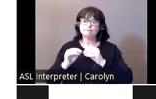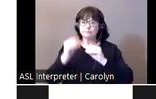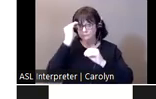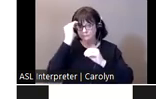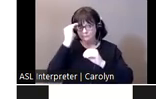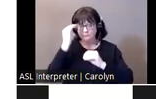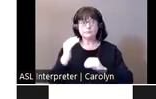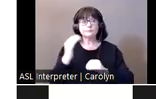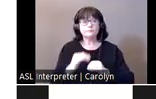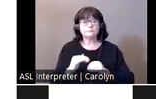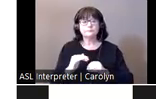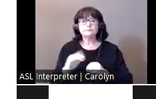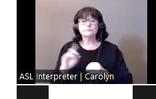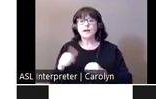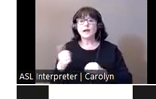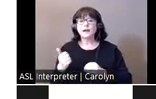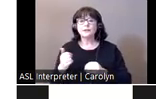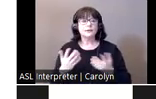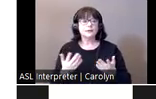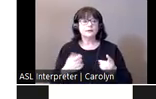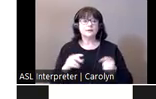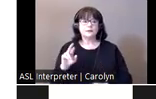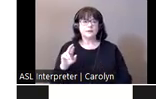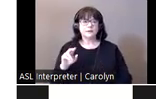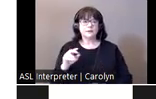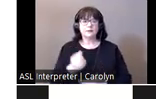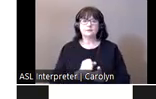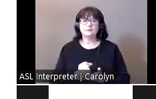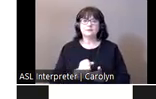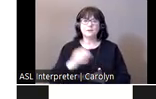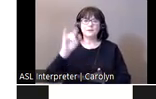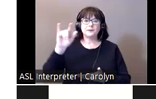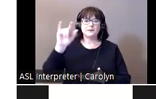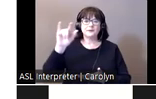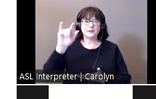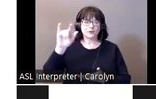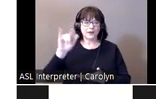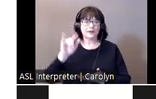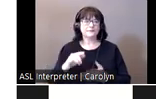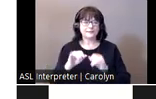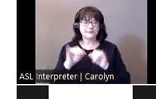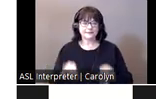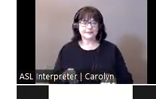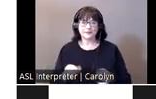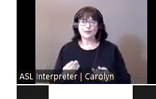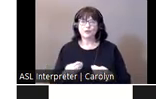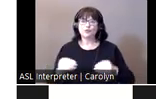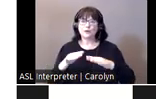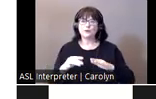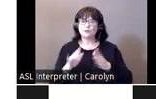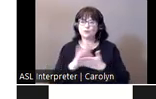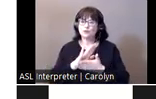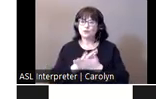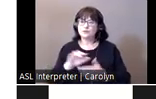I pulled out another example of remotely piloted aircraft system ground school. So do you want to know how to operate a drone?